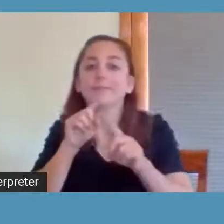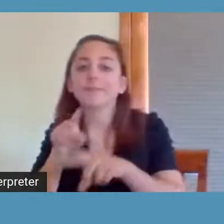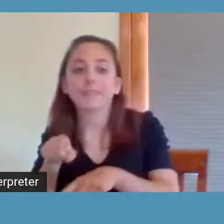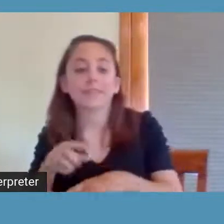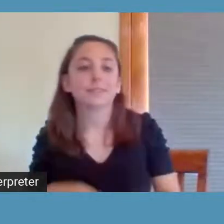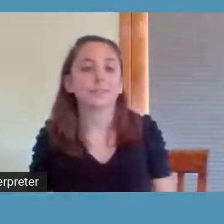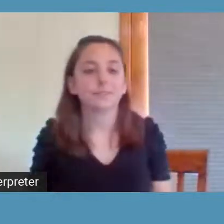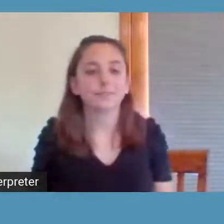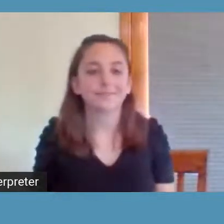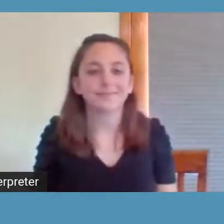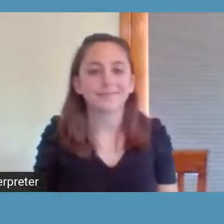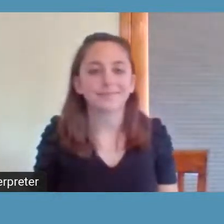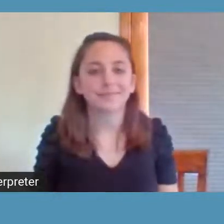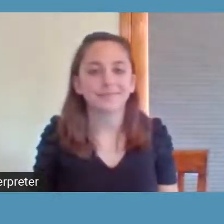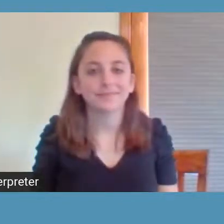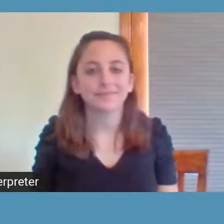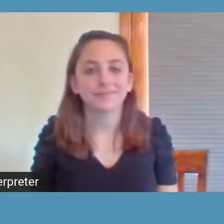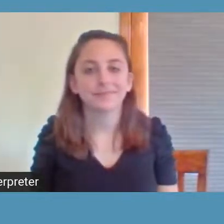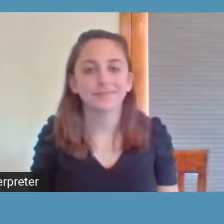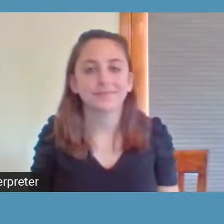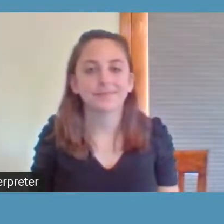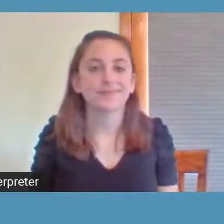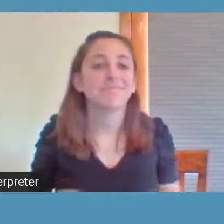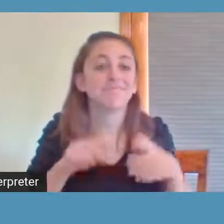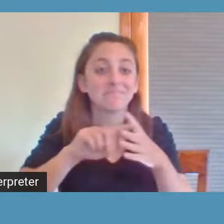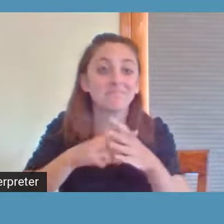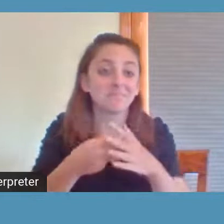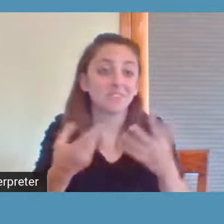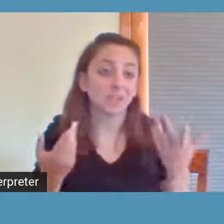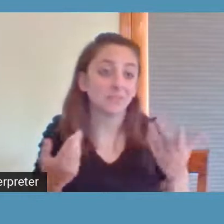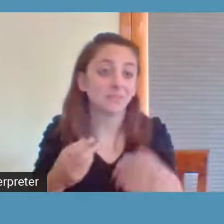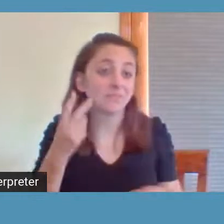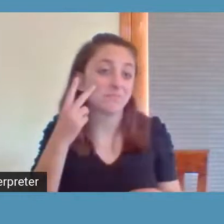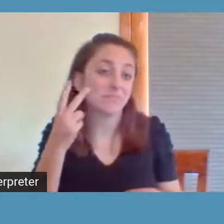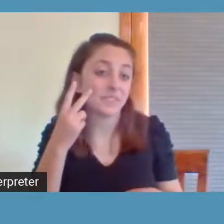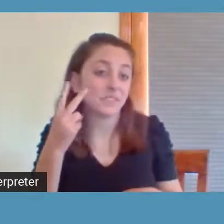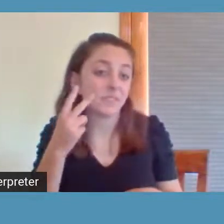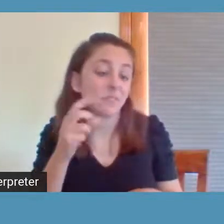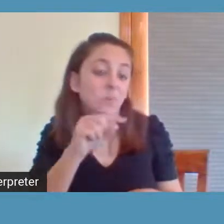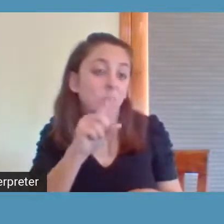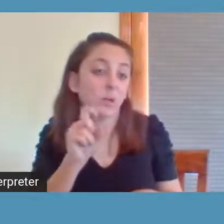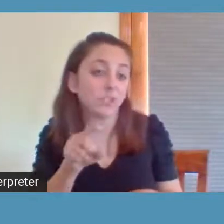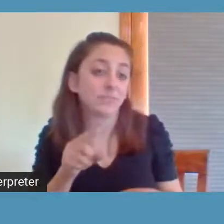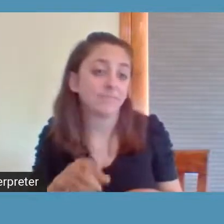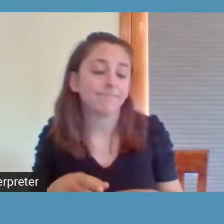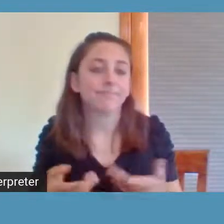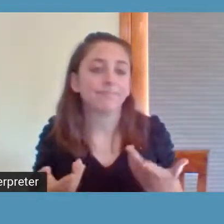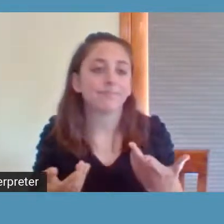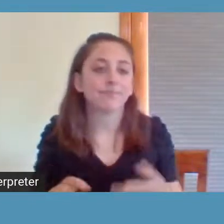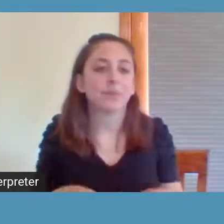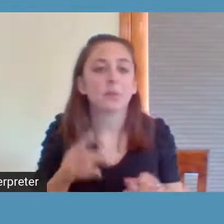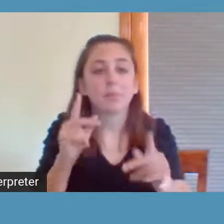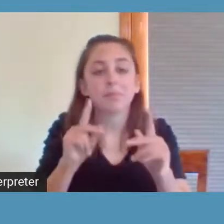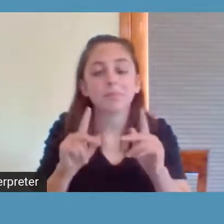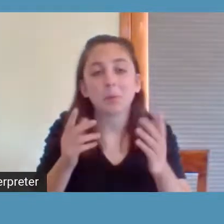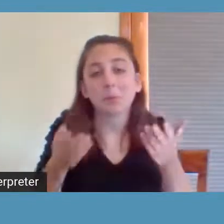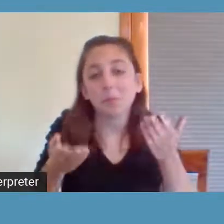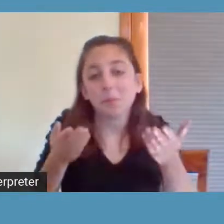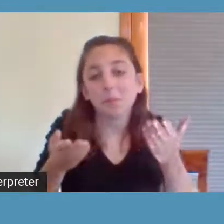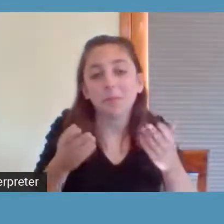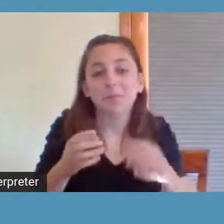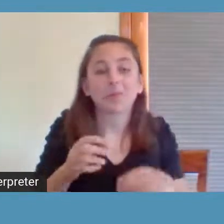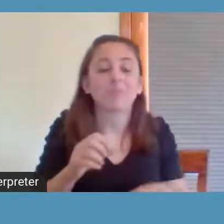You know, we can start there and see if there are any questions. I know there's people may have, especially about the Second Life stuff or even